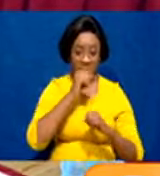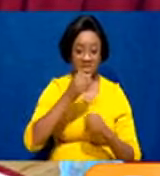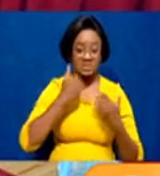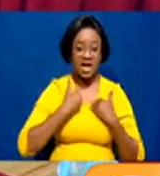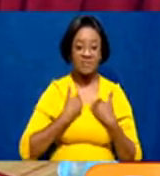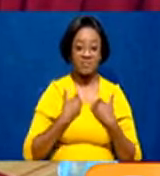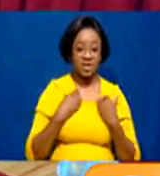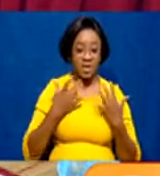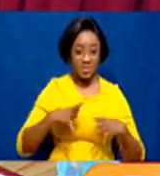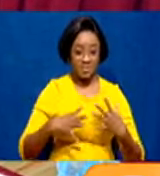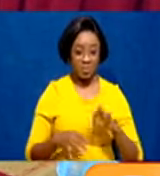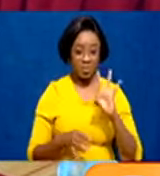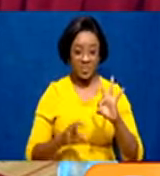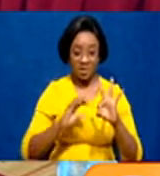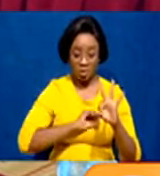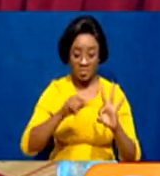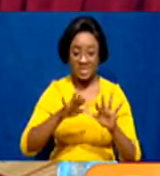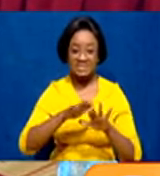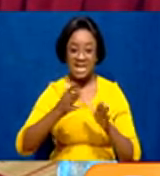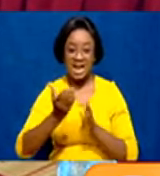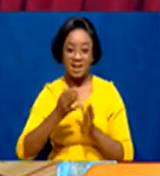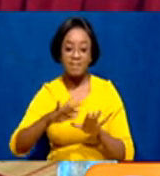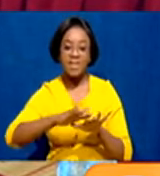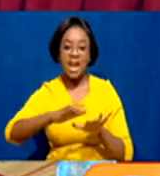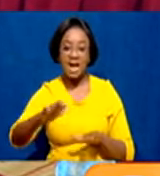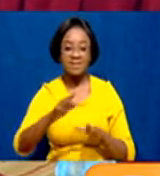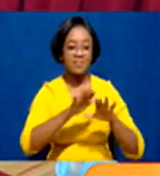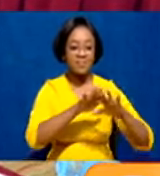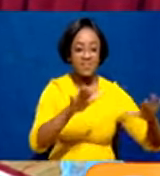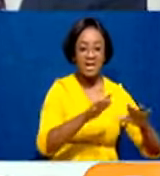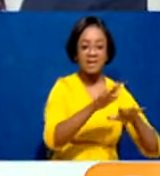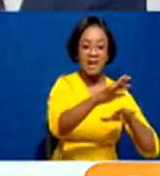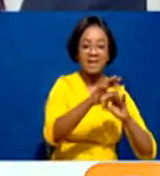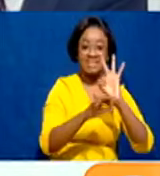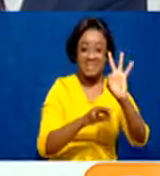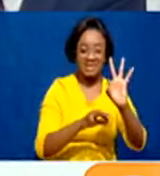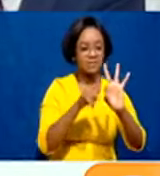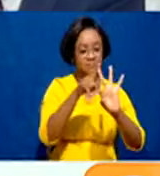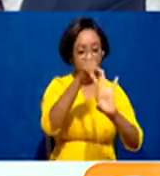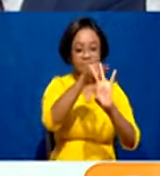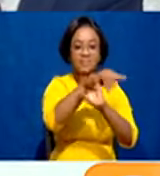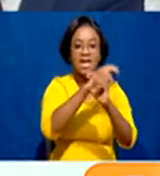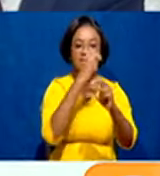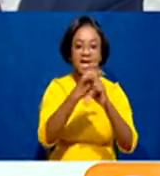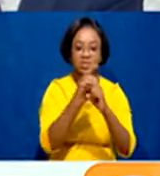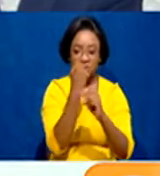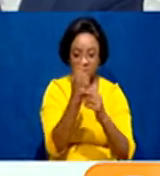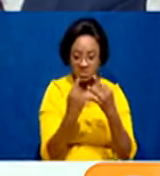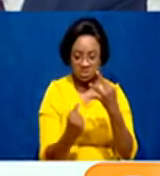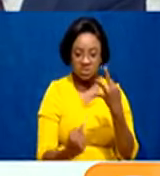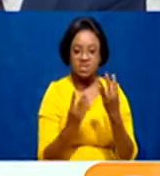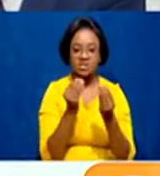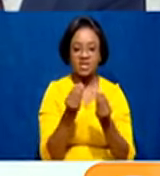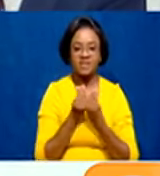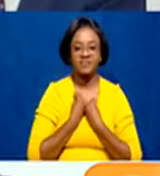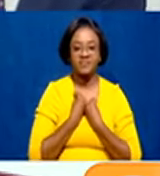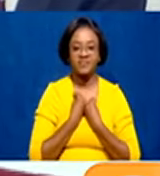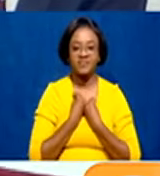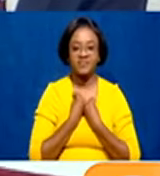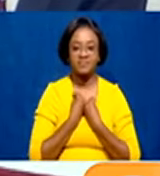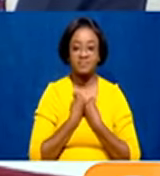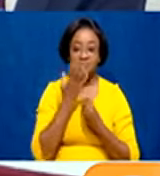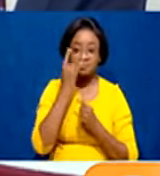they allocated to? If it is a parking, if it is a hotel, any other ground. The long-running land saga has had renewed attempts to grab